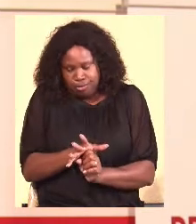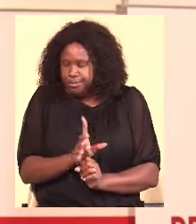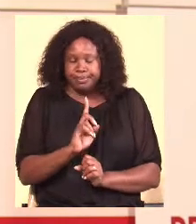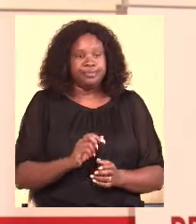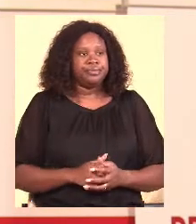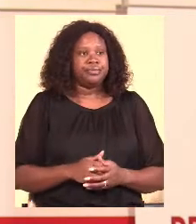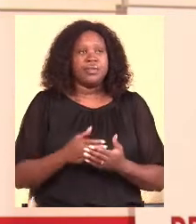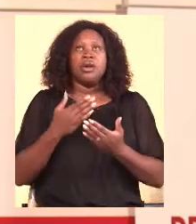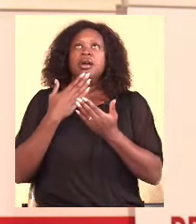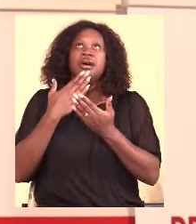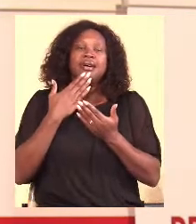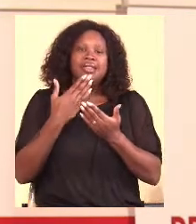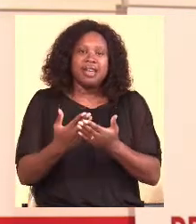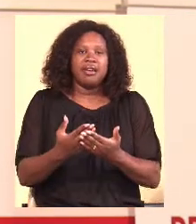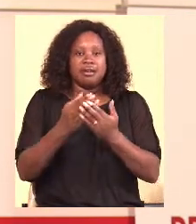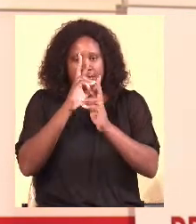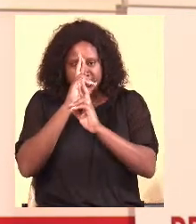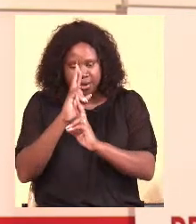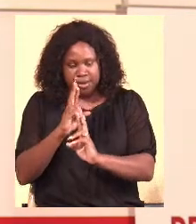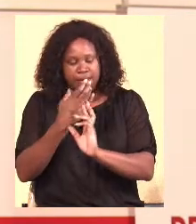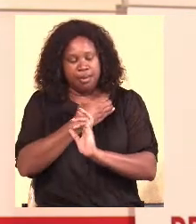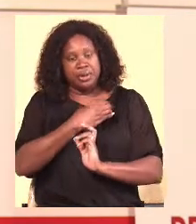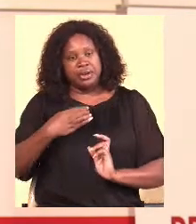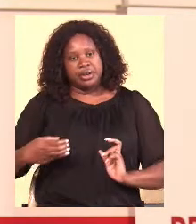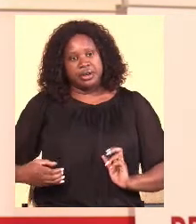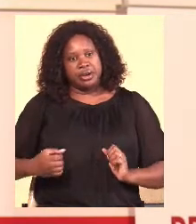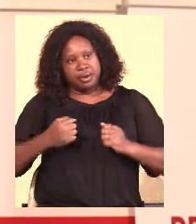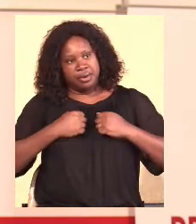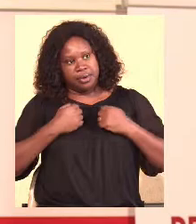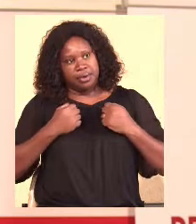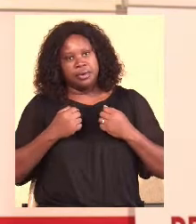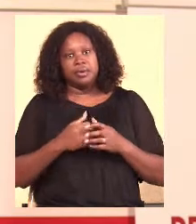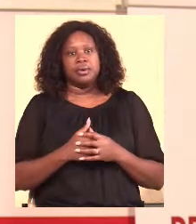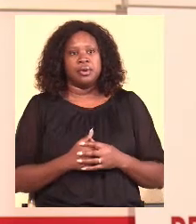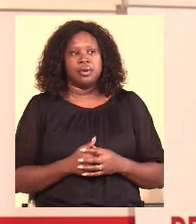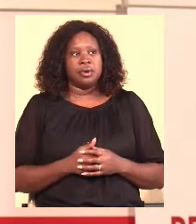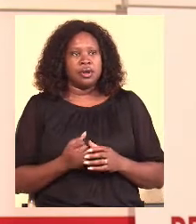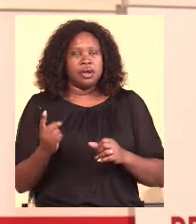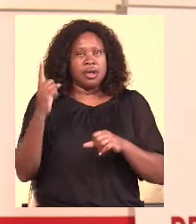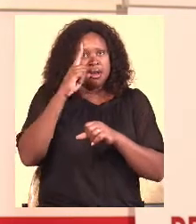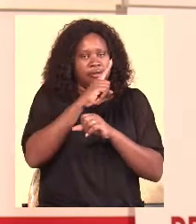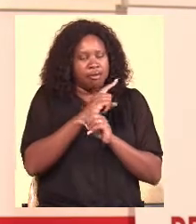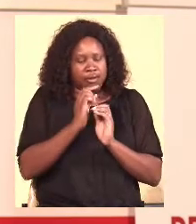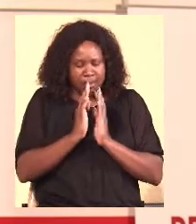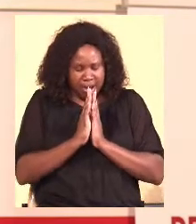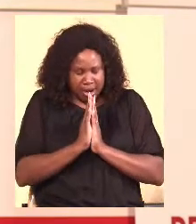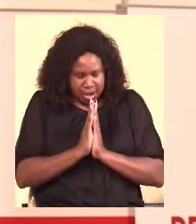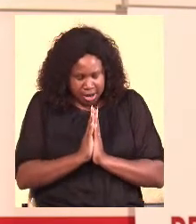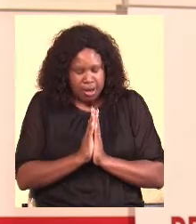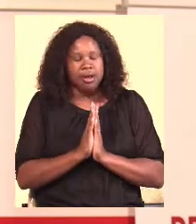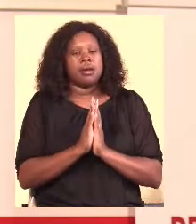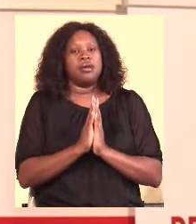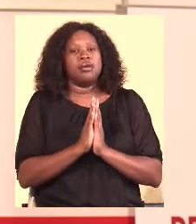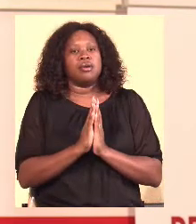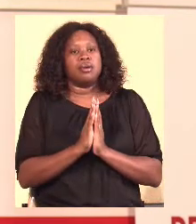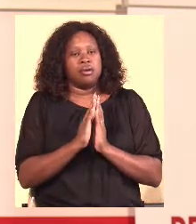thank His Excellency, our President, for having called a day of prayer for us as a